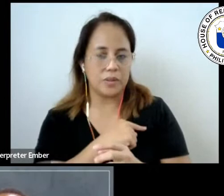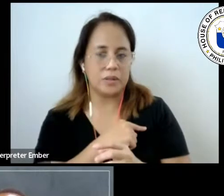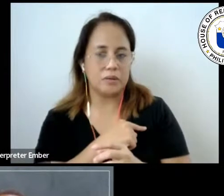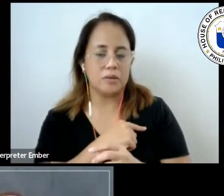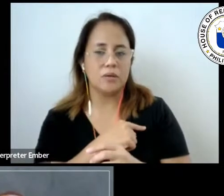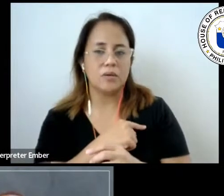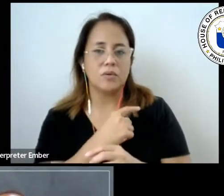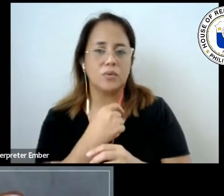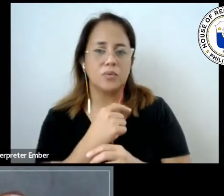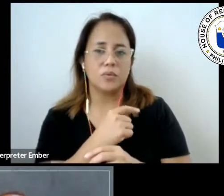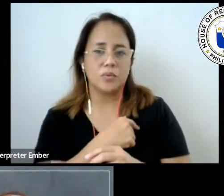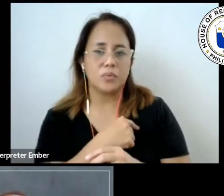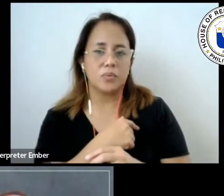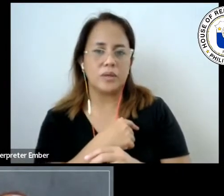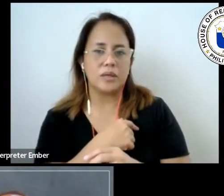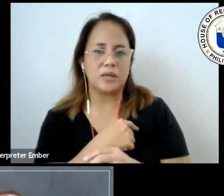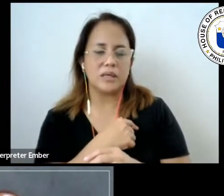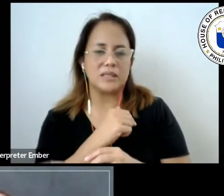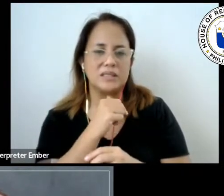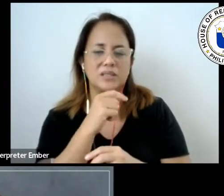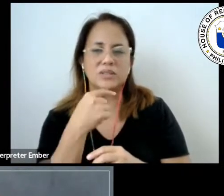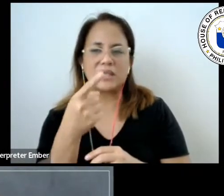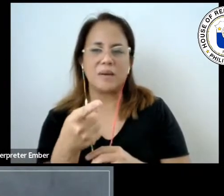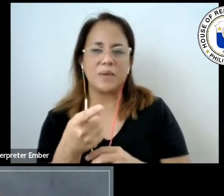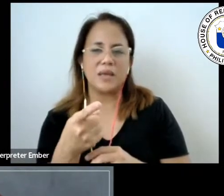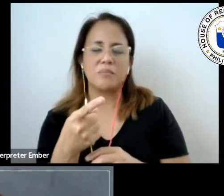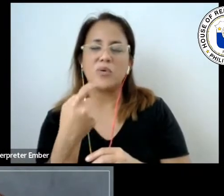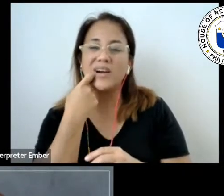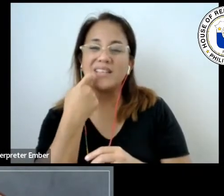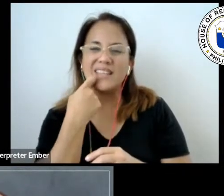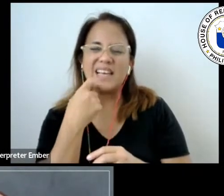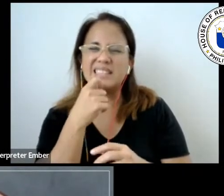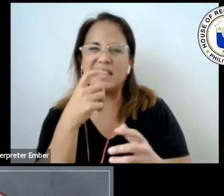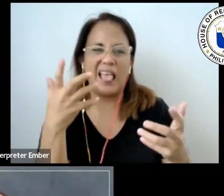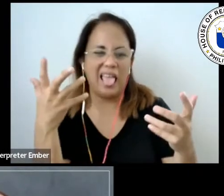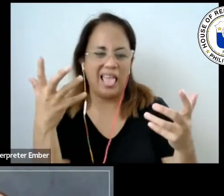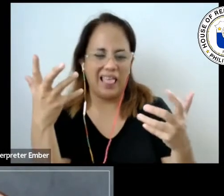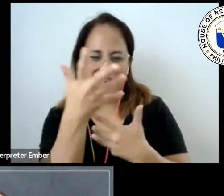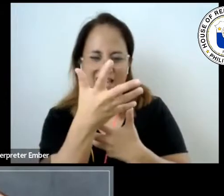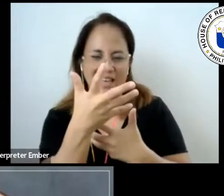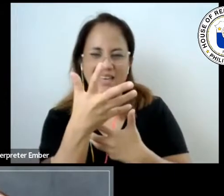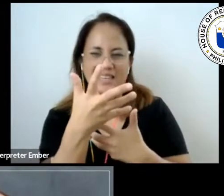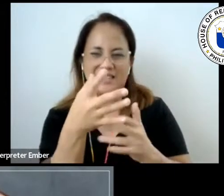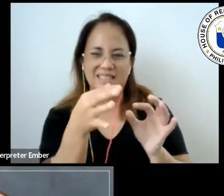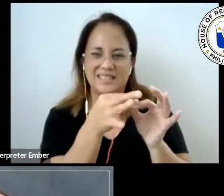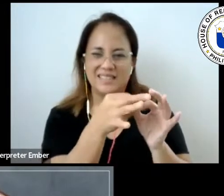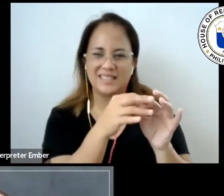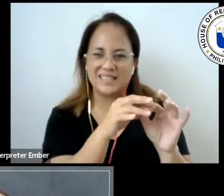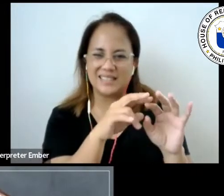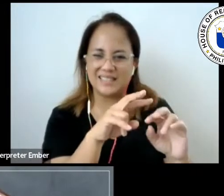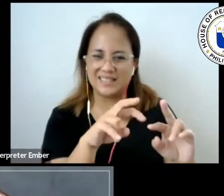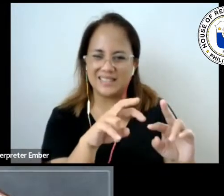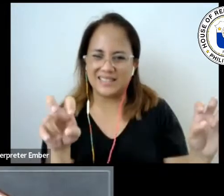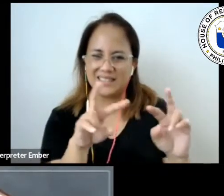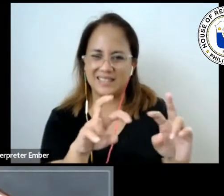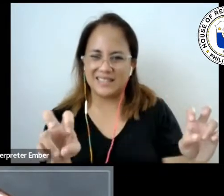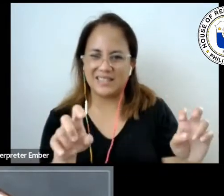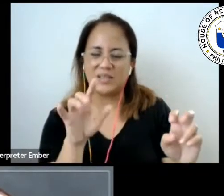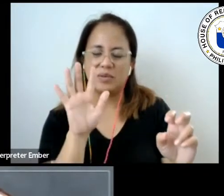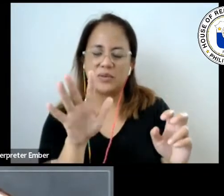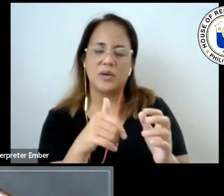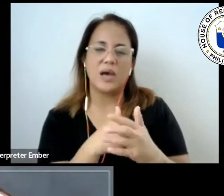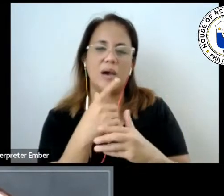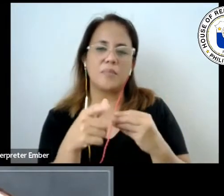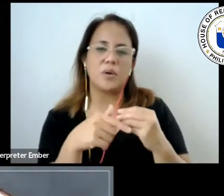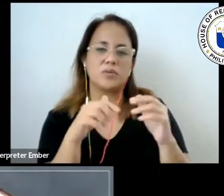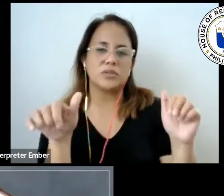parang ano eh, parang hindi yung statement po ninyo hindi tugma eh. So sinasabi po nung study ninyo